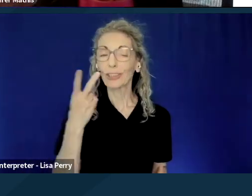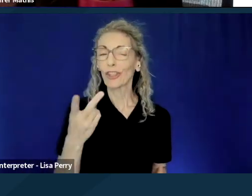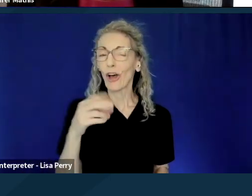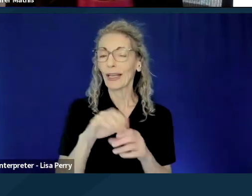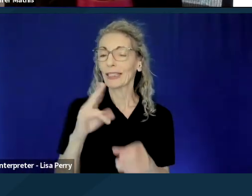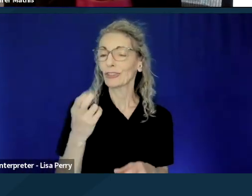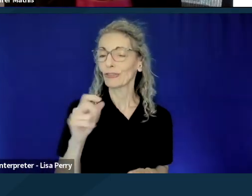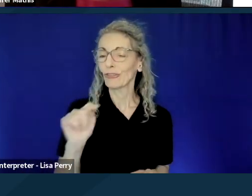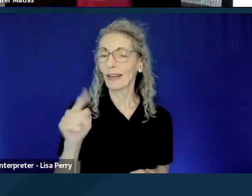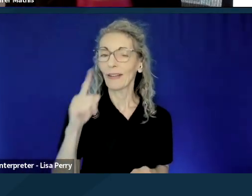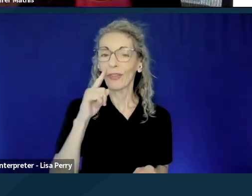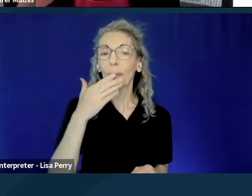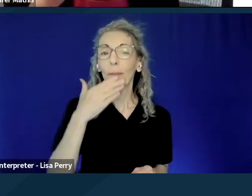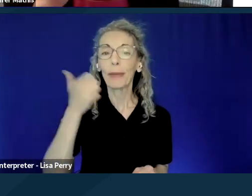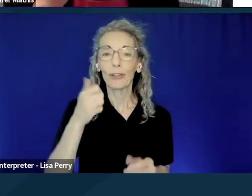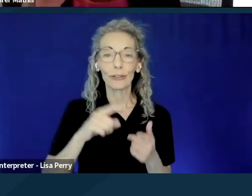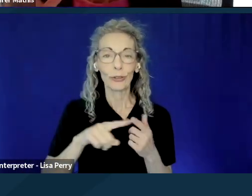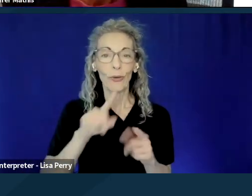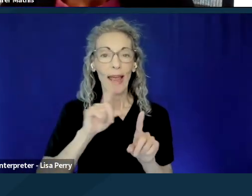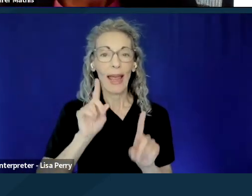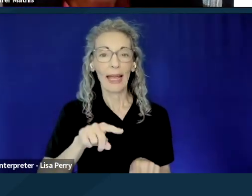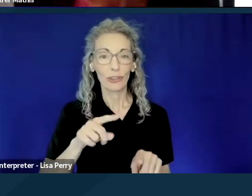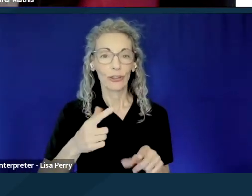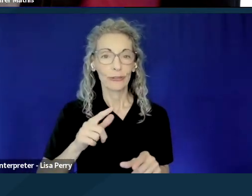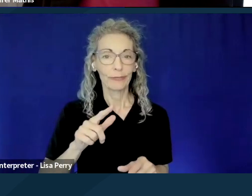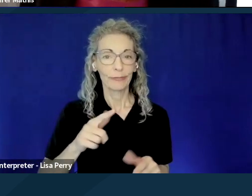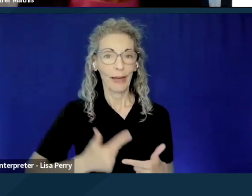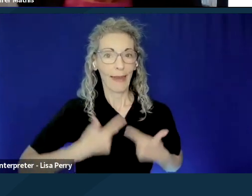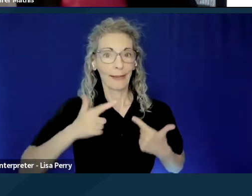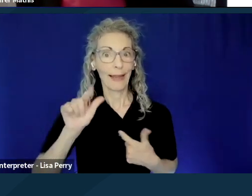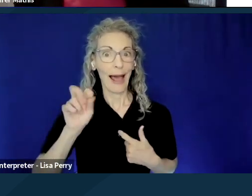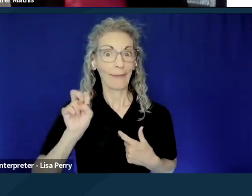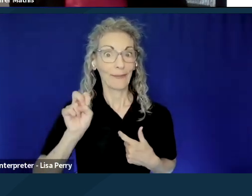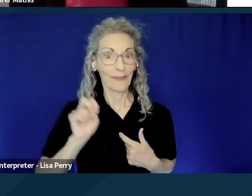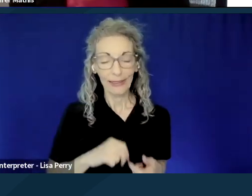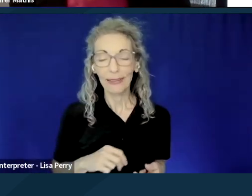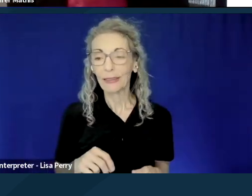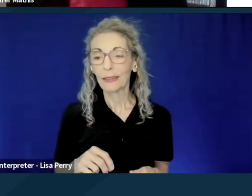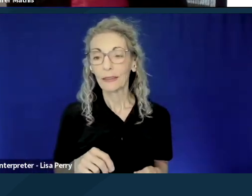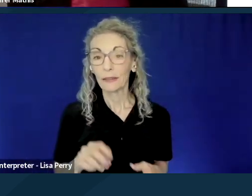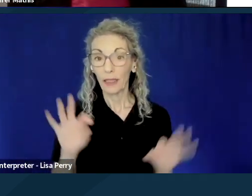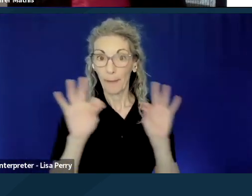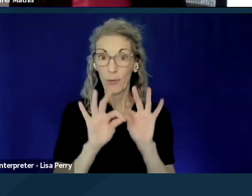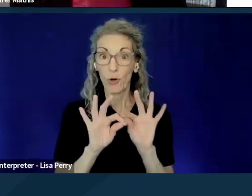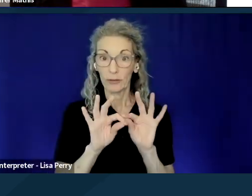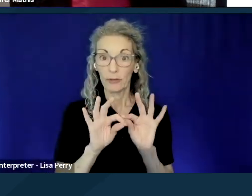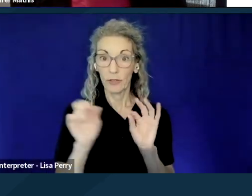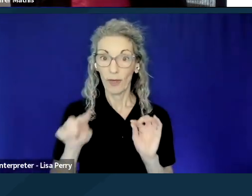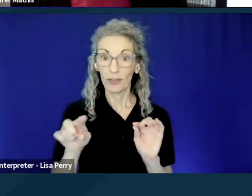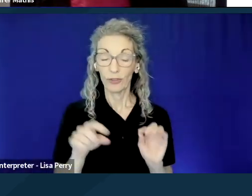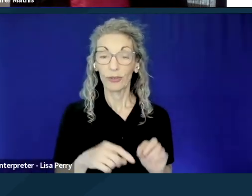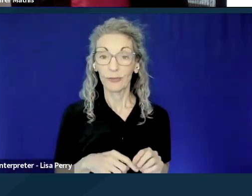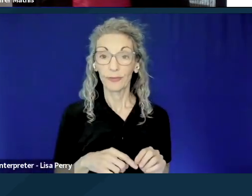thought it was better to answer it just live because it's an important question